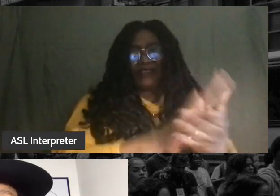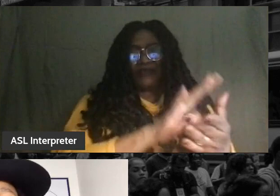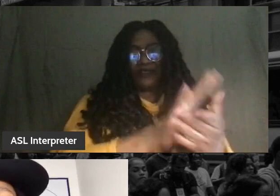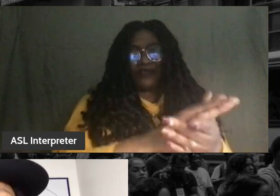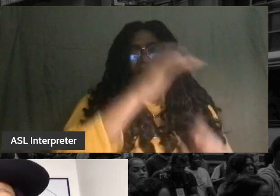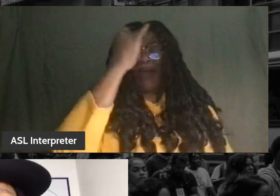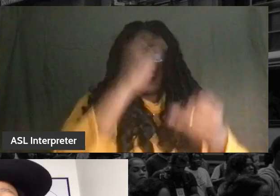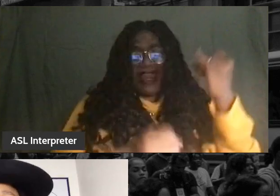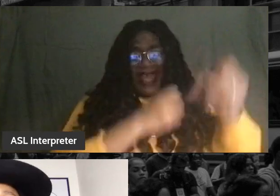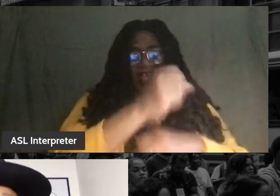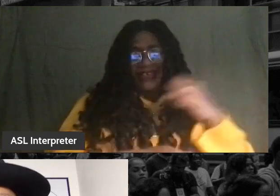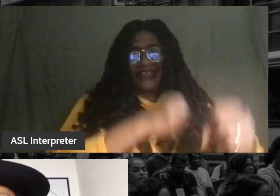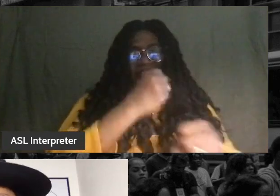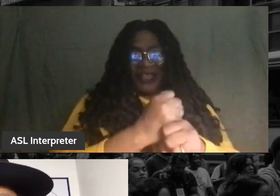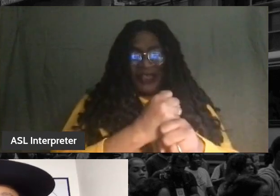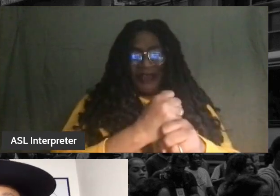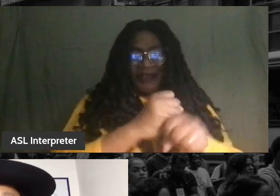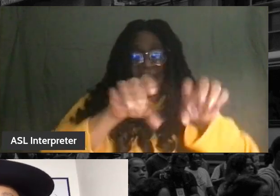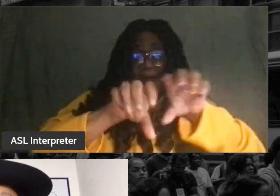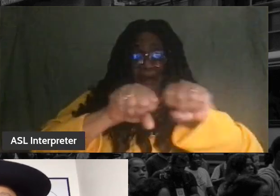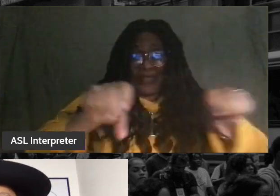my degree in human rights.